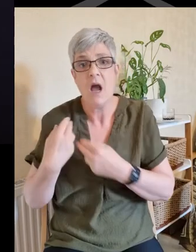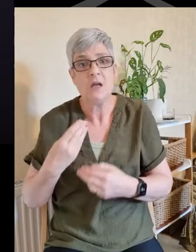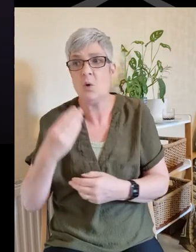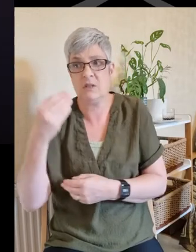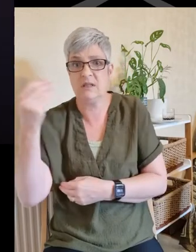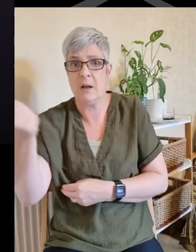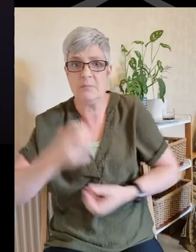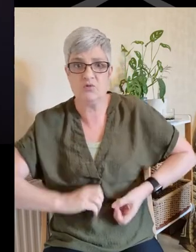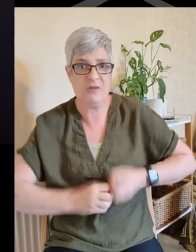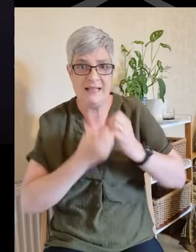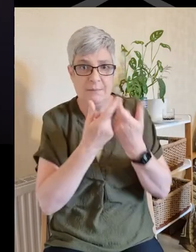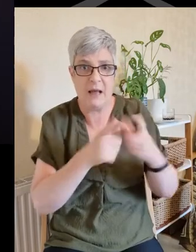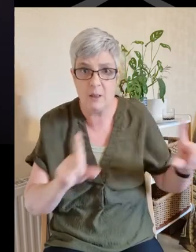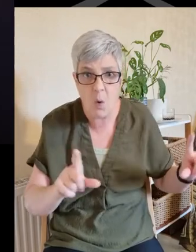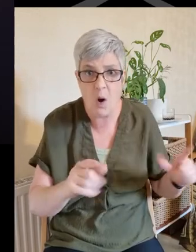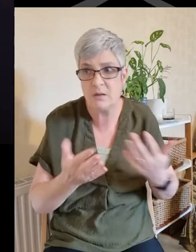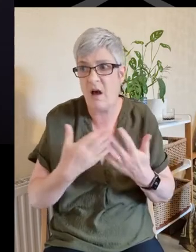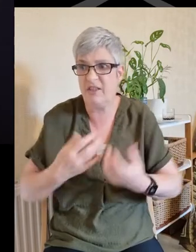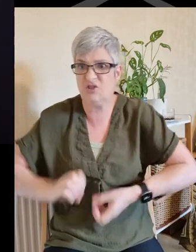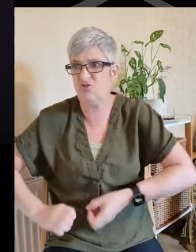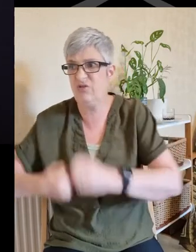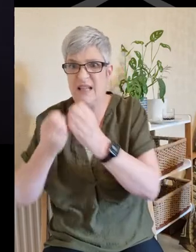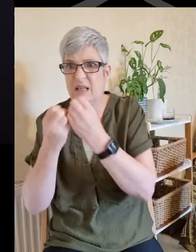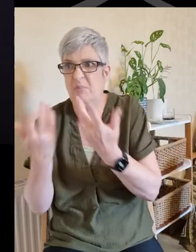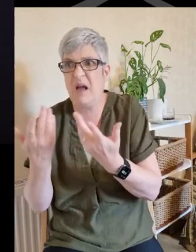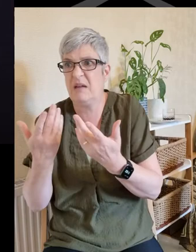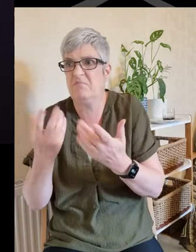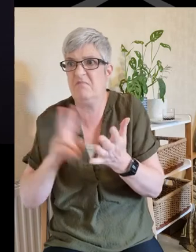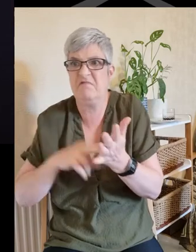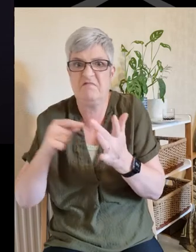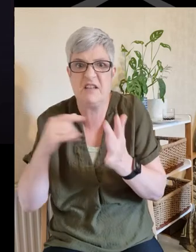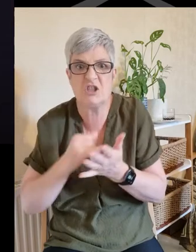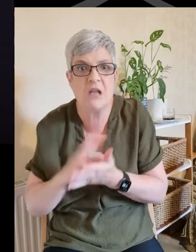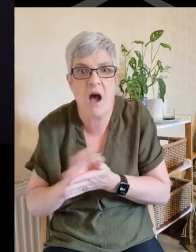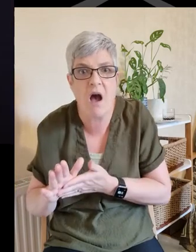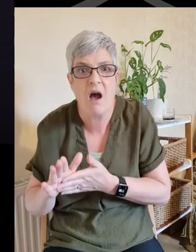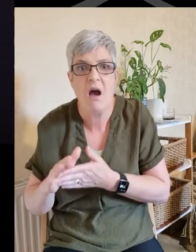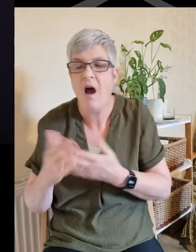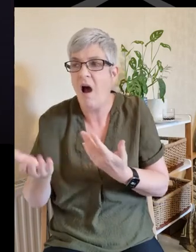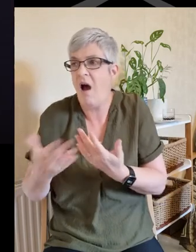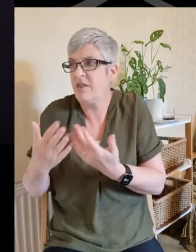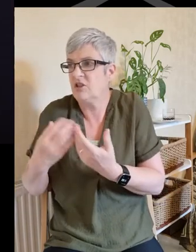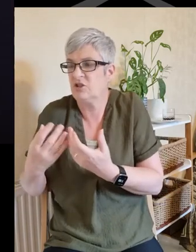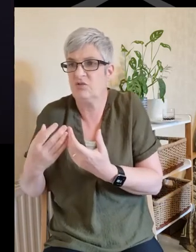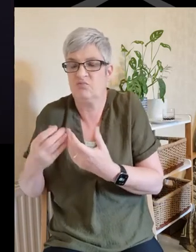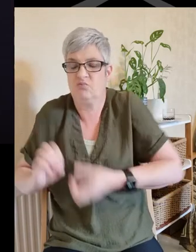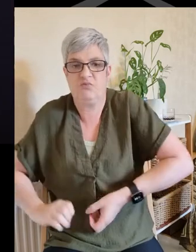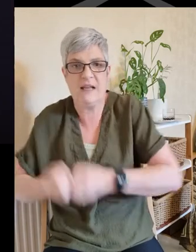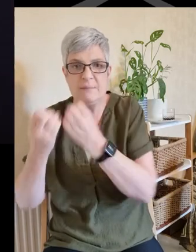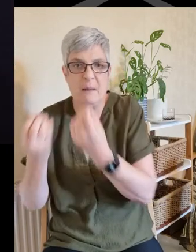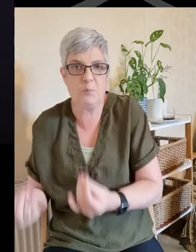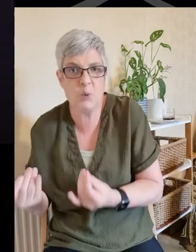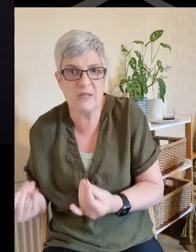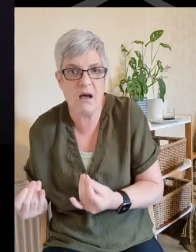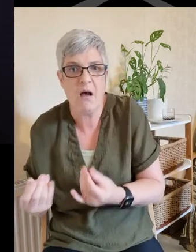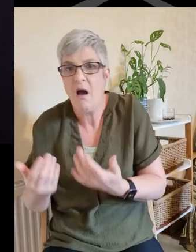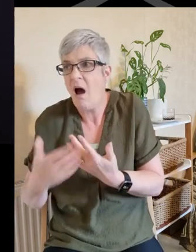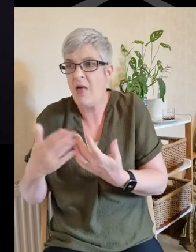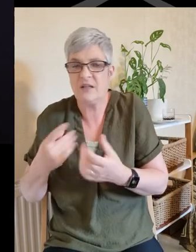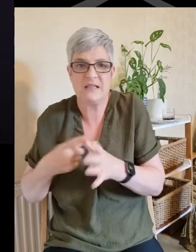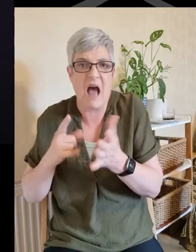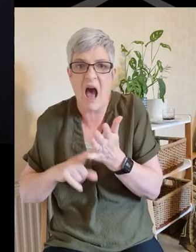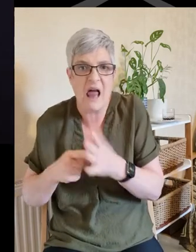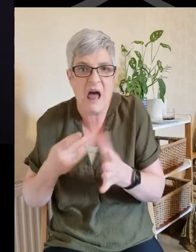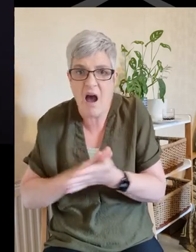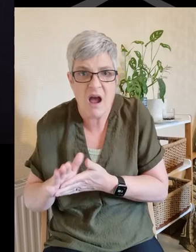Lord, others were created by Vishnu, others were created by Buddha, others were created by Allah, and some just